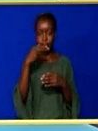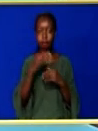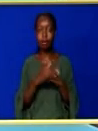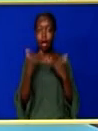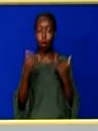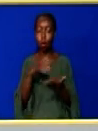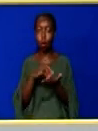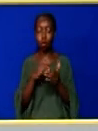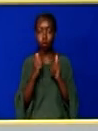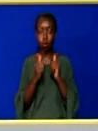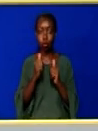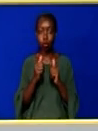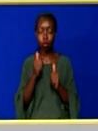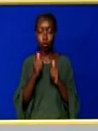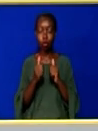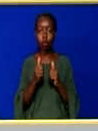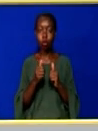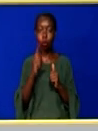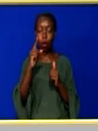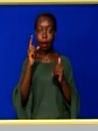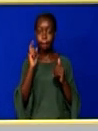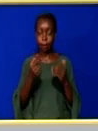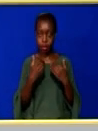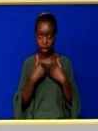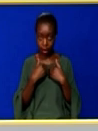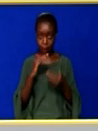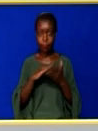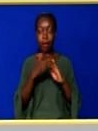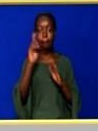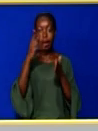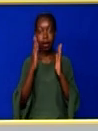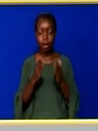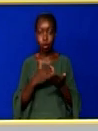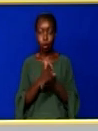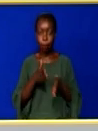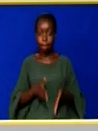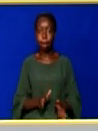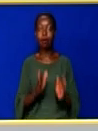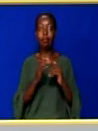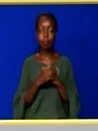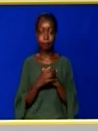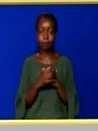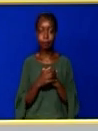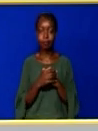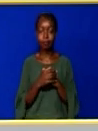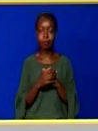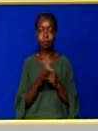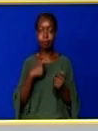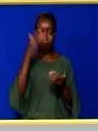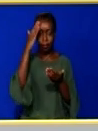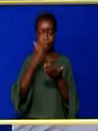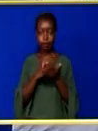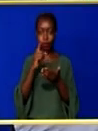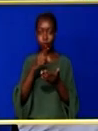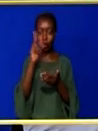conditions that one must meet to qualify to be a Kenyan citizen by birth. Mr. Lewa, this one you will help me. I believe you are a Kenyan citizen